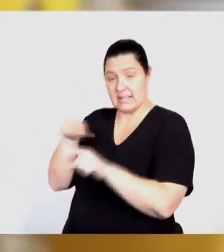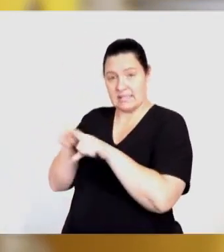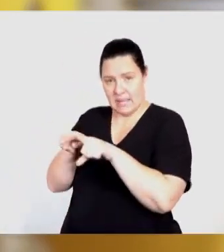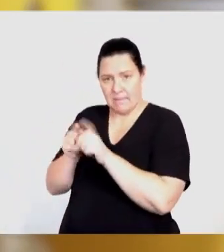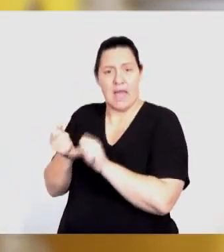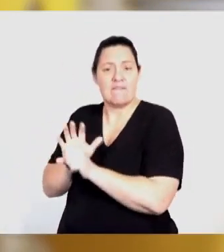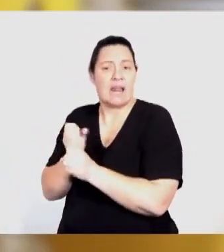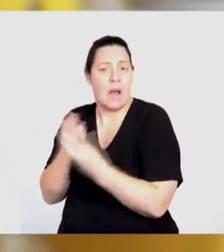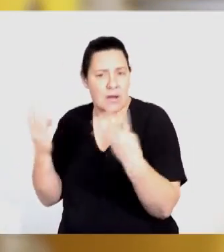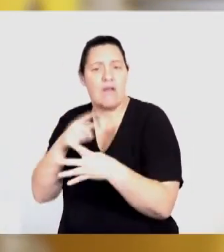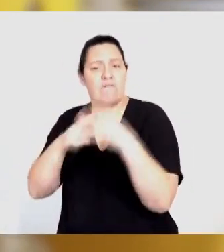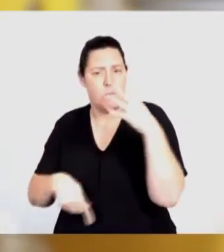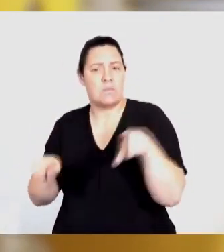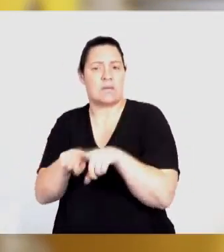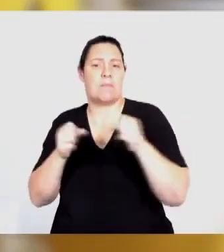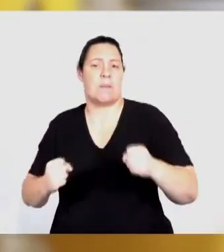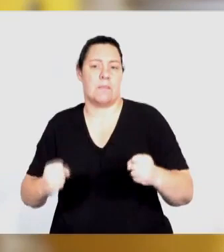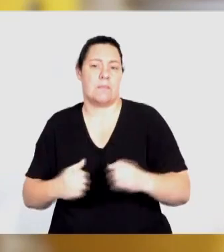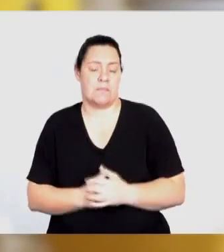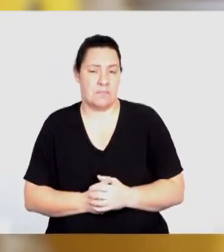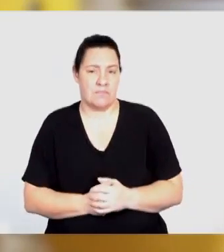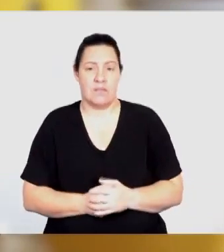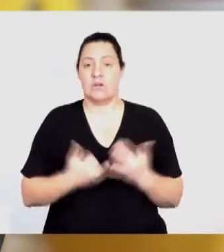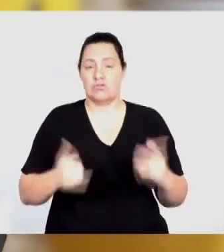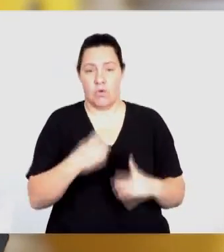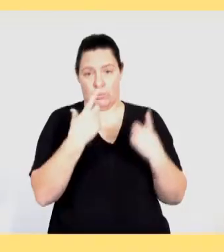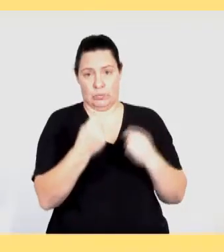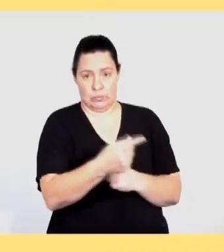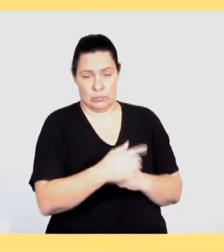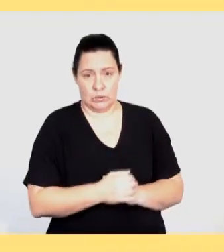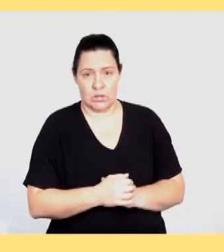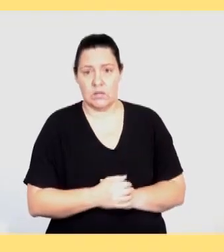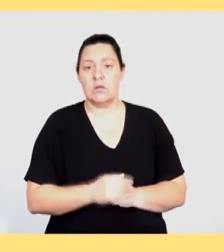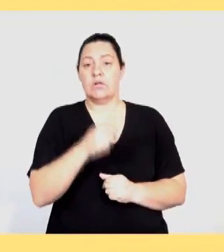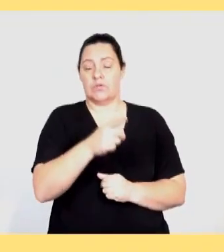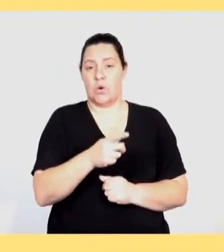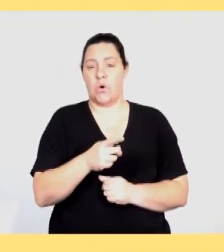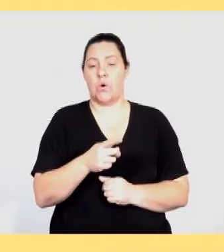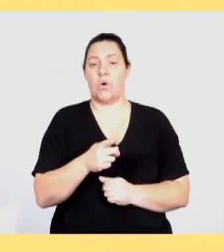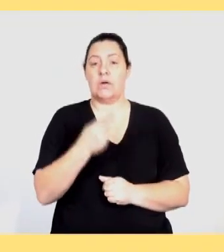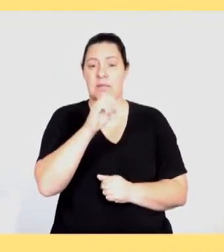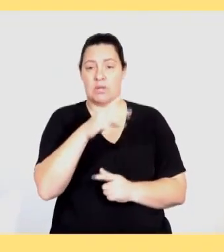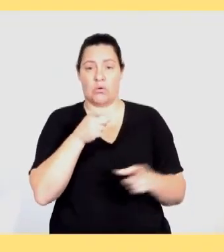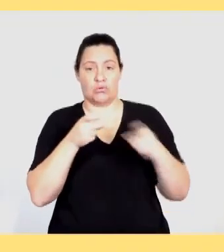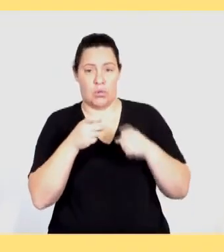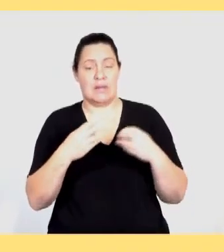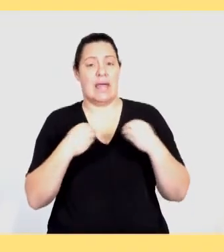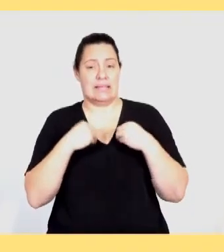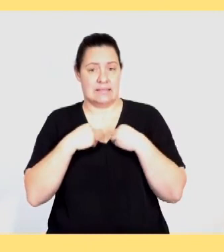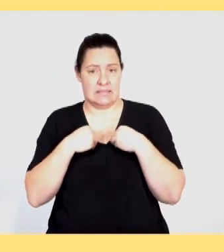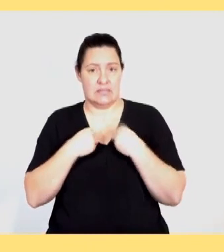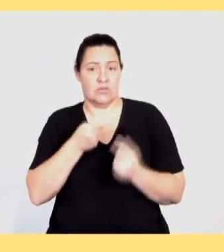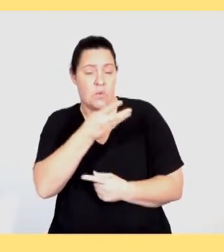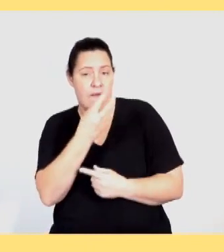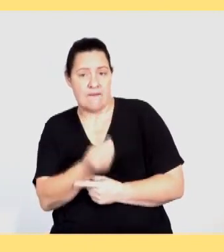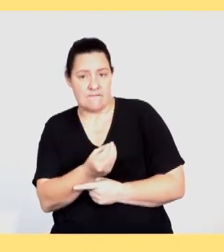returned as well, it affects how many accounts? 4 accounts. Okay, so let's quickly do that. So my debtors control, remember it's an asset.